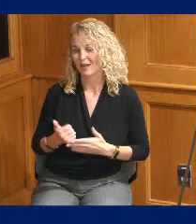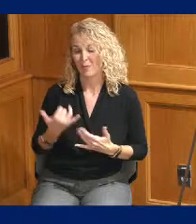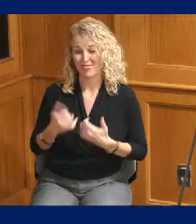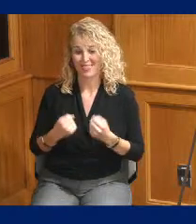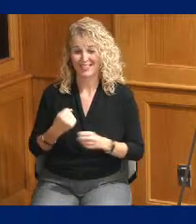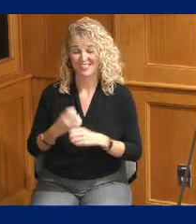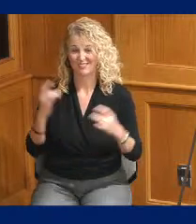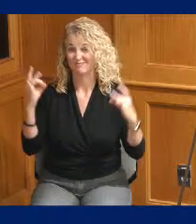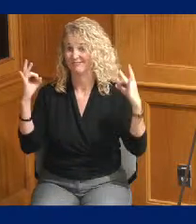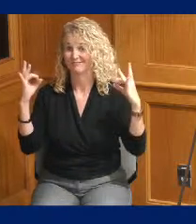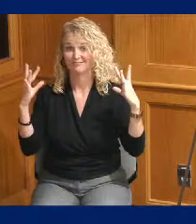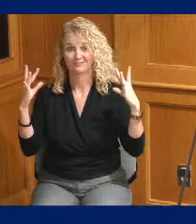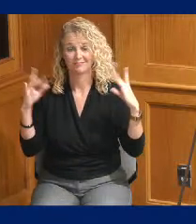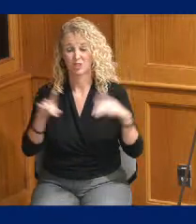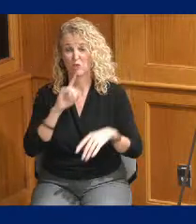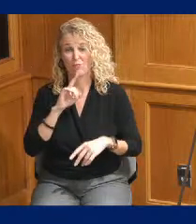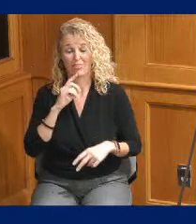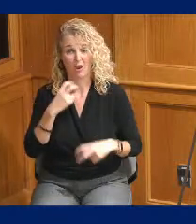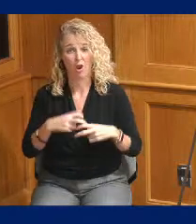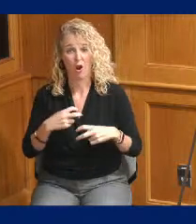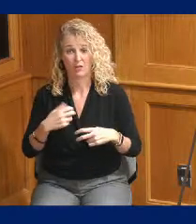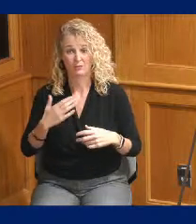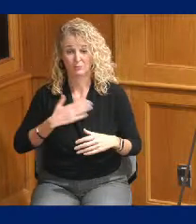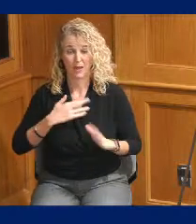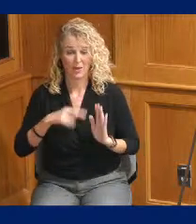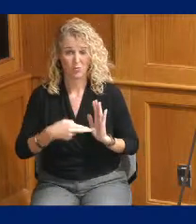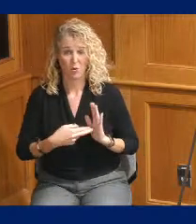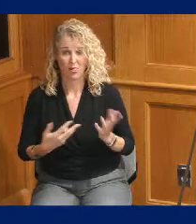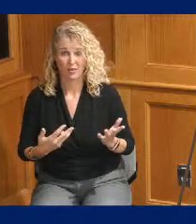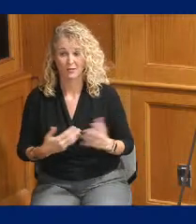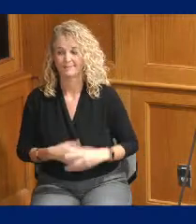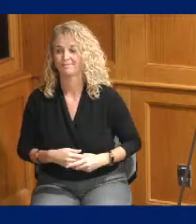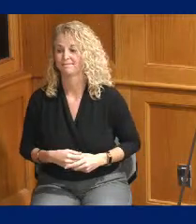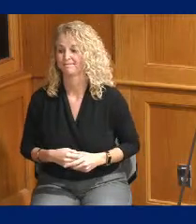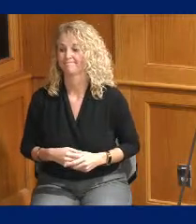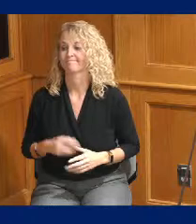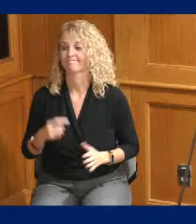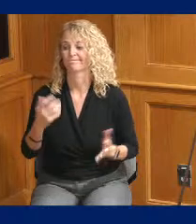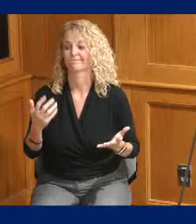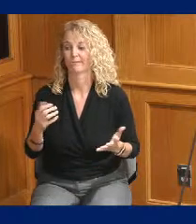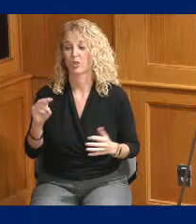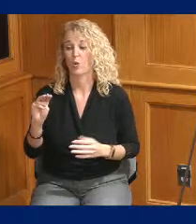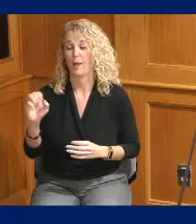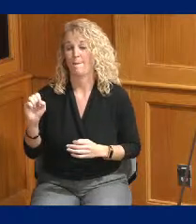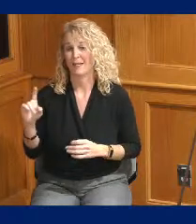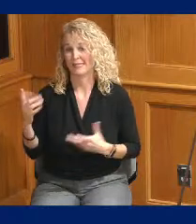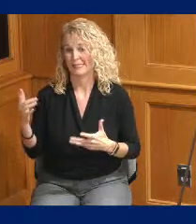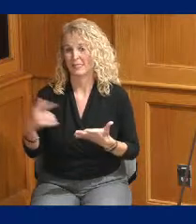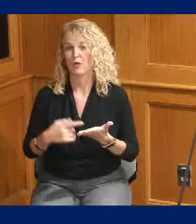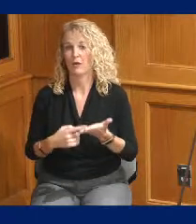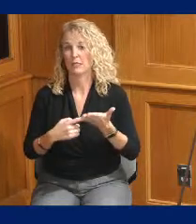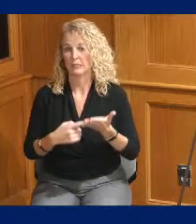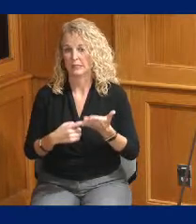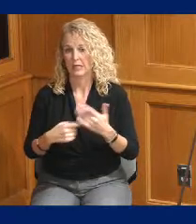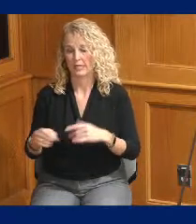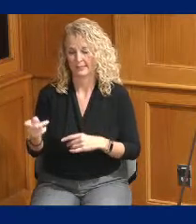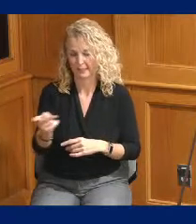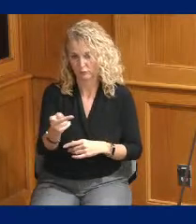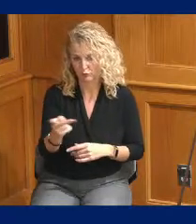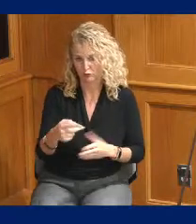years in my time in this role. And so as noted by MSD and as was discussed by the board just